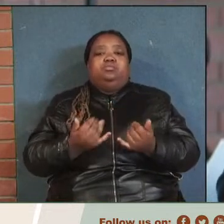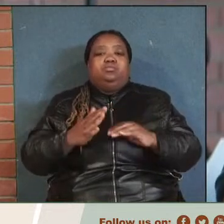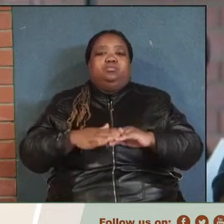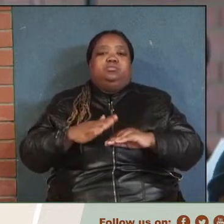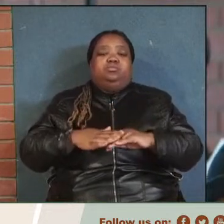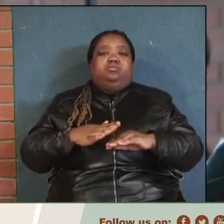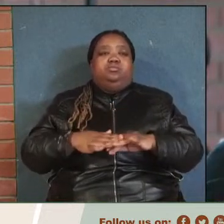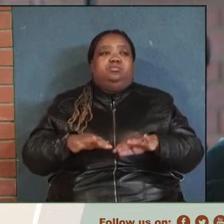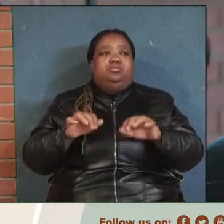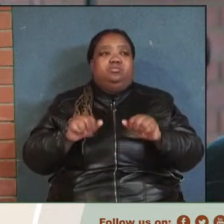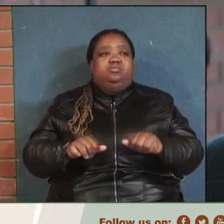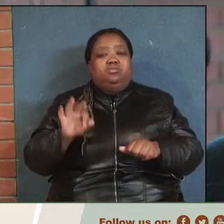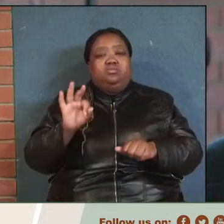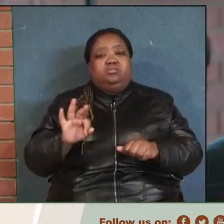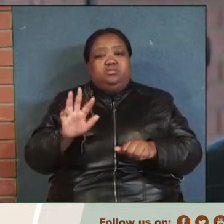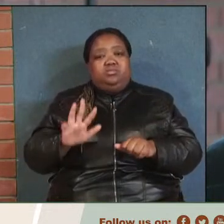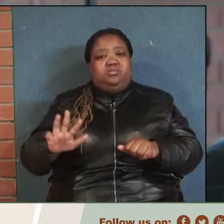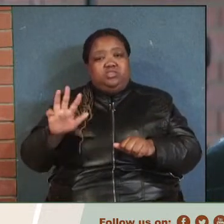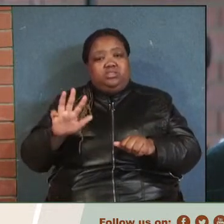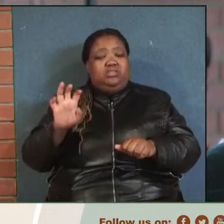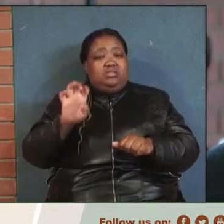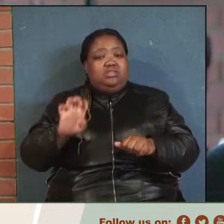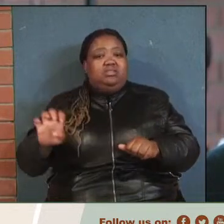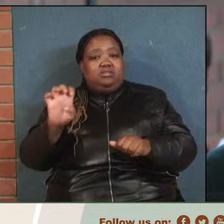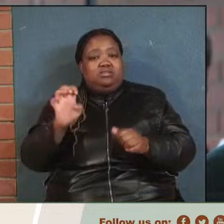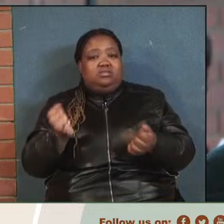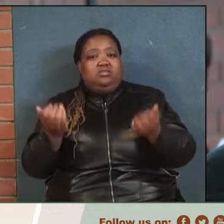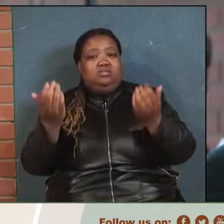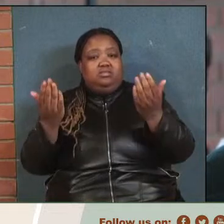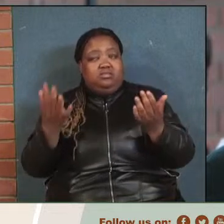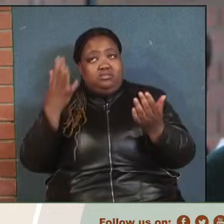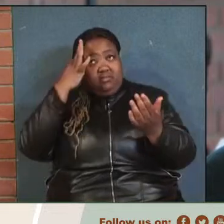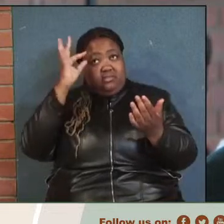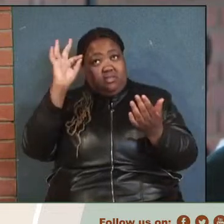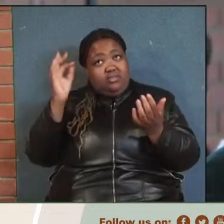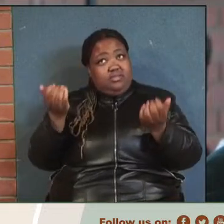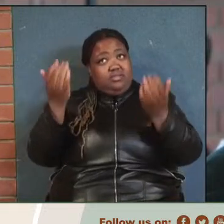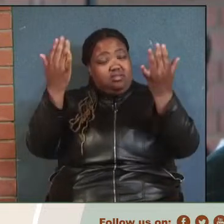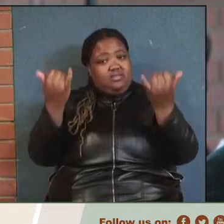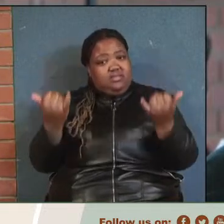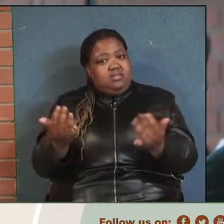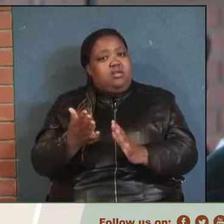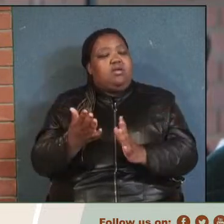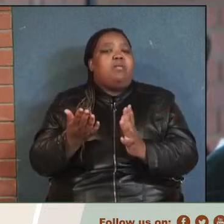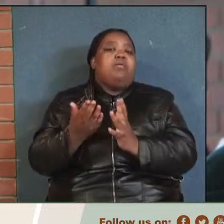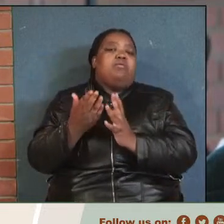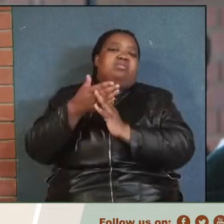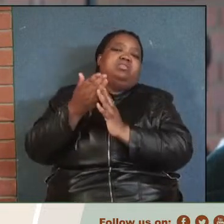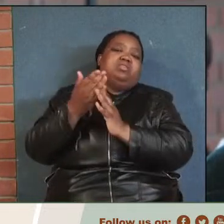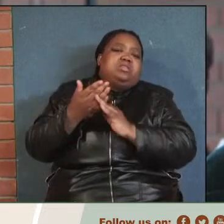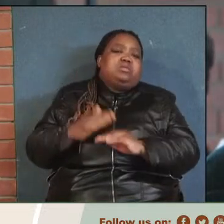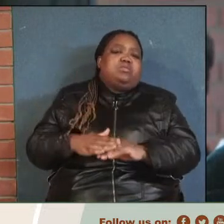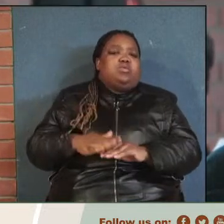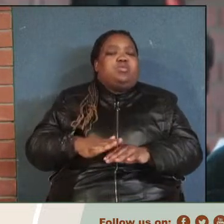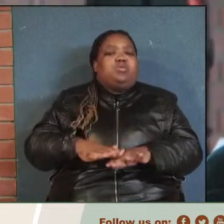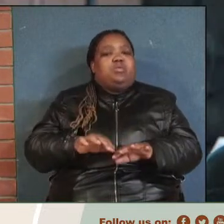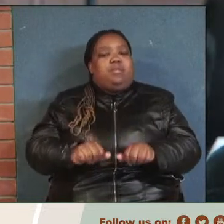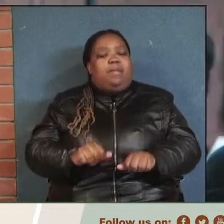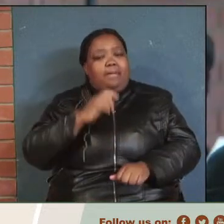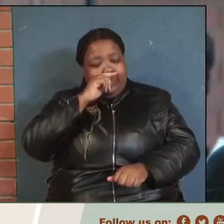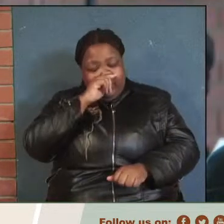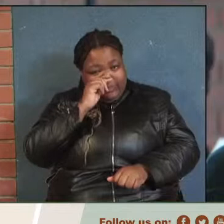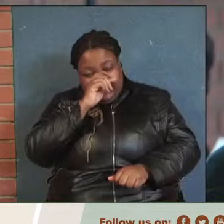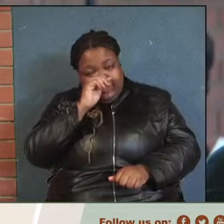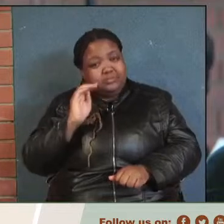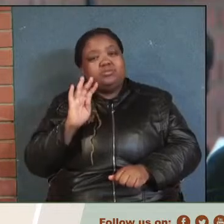A total of 39 e-services have been developed and contributed, making government services more accessible in the previous financial year. A total of